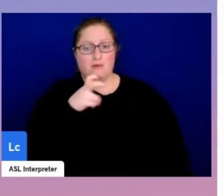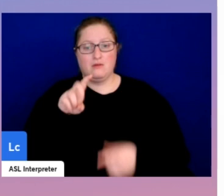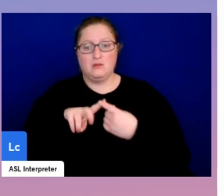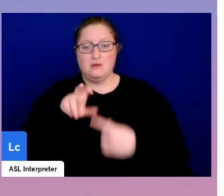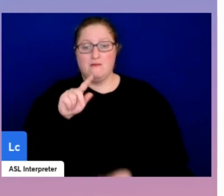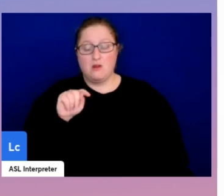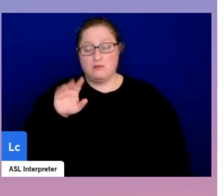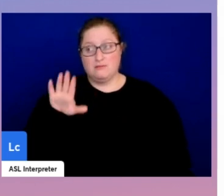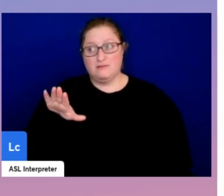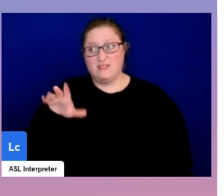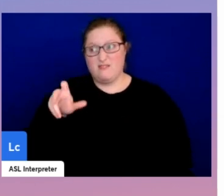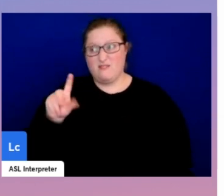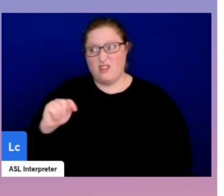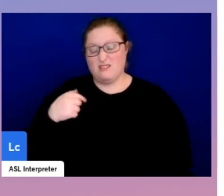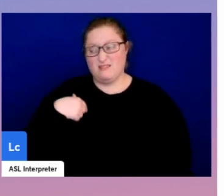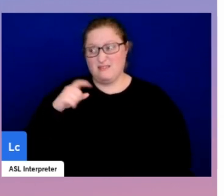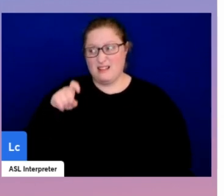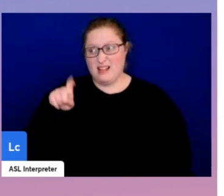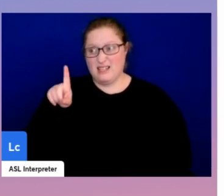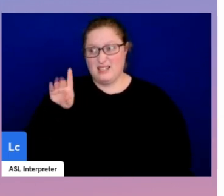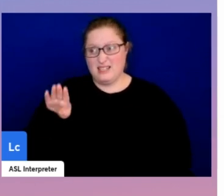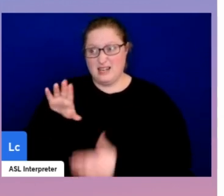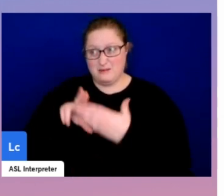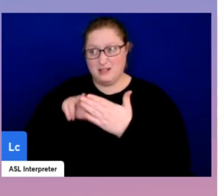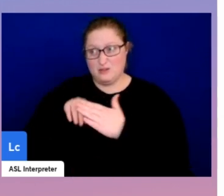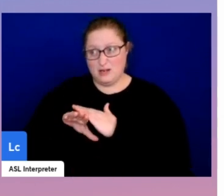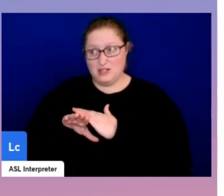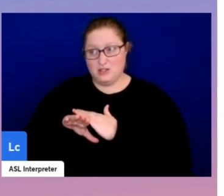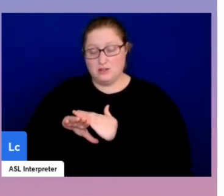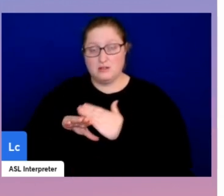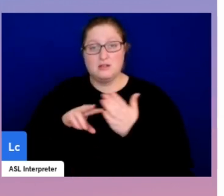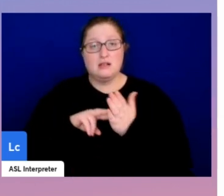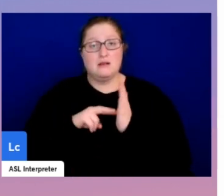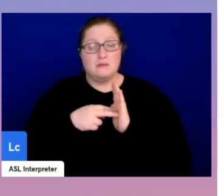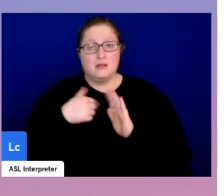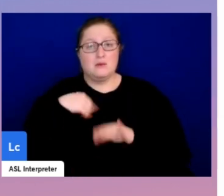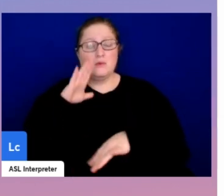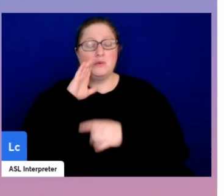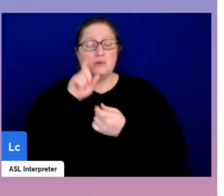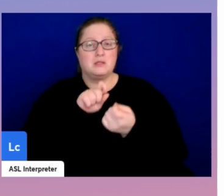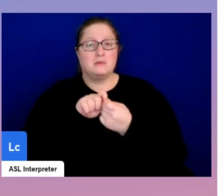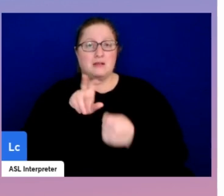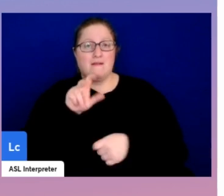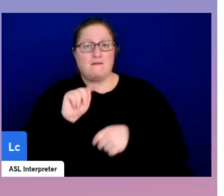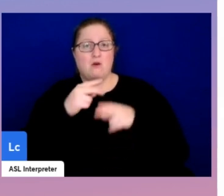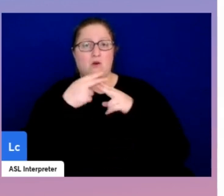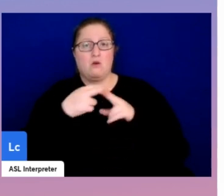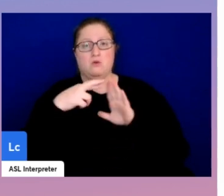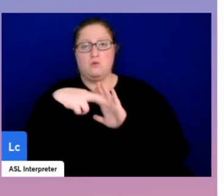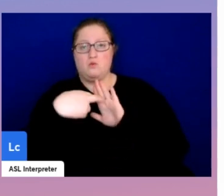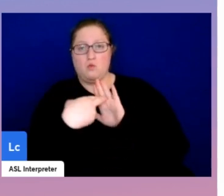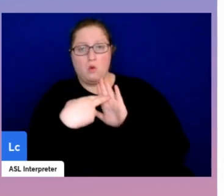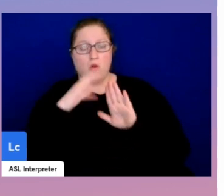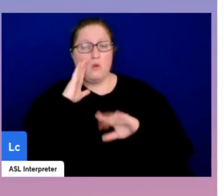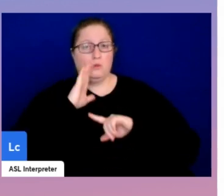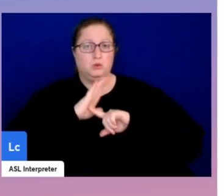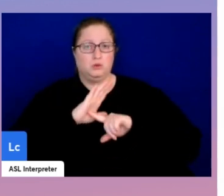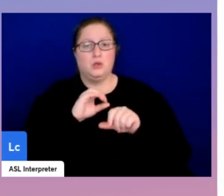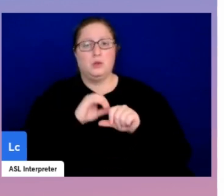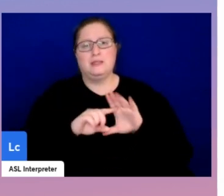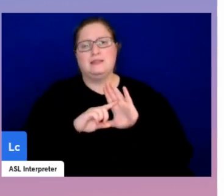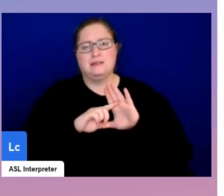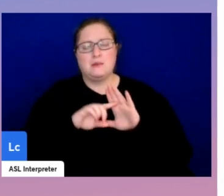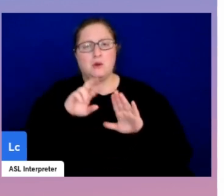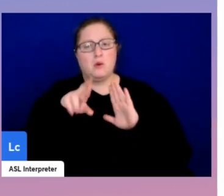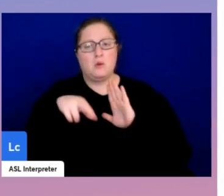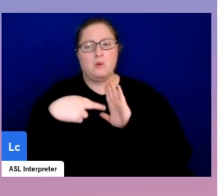I need database credentials. So what we do is we'll specify what Vault calls a role, and we'll show this in the demo, and that role